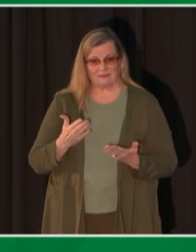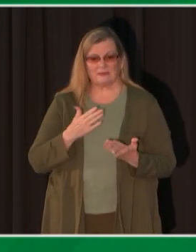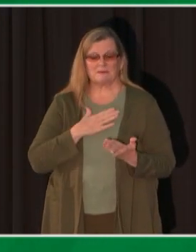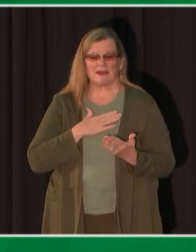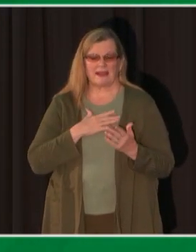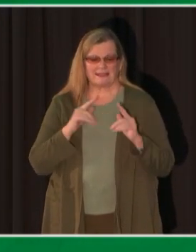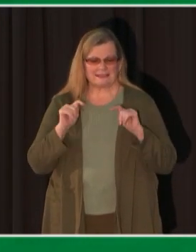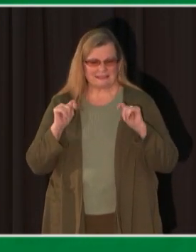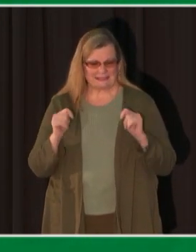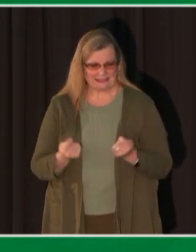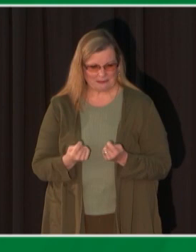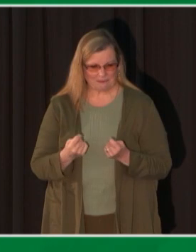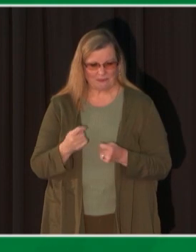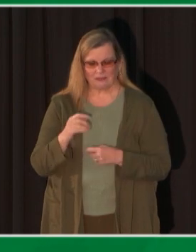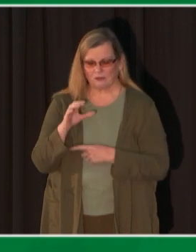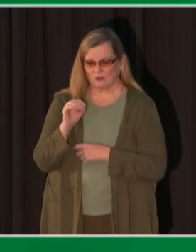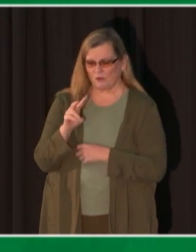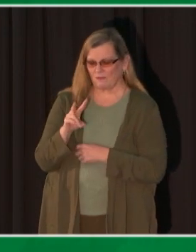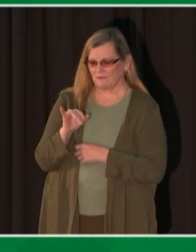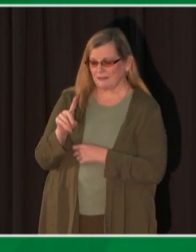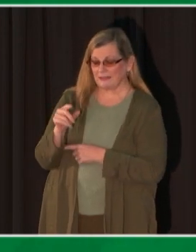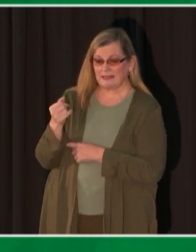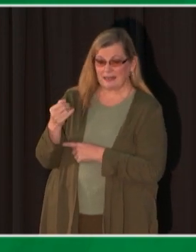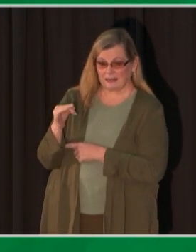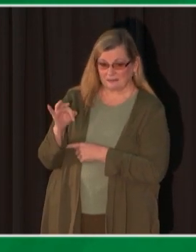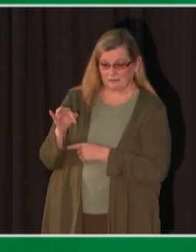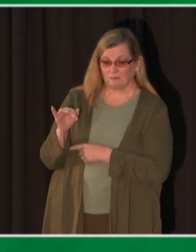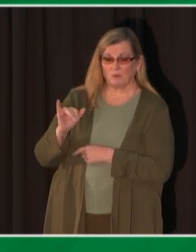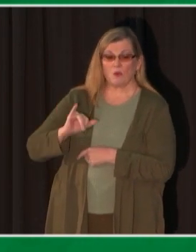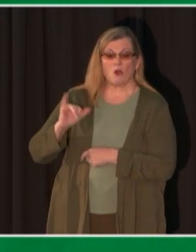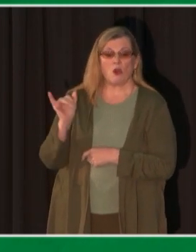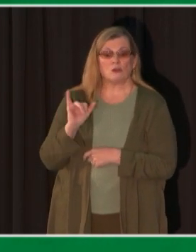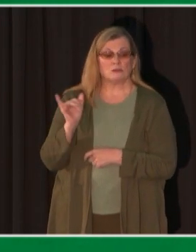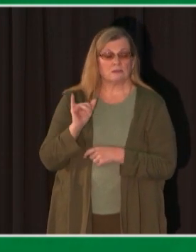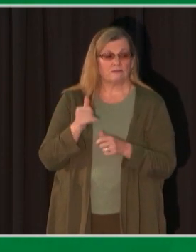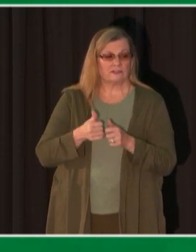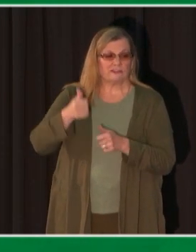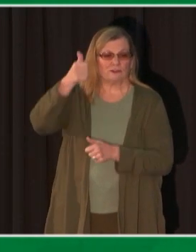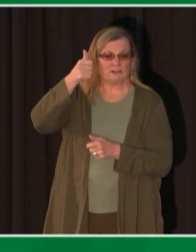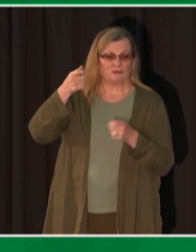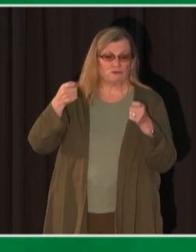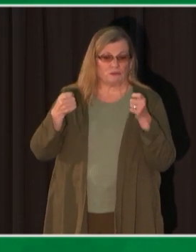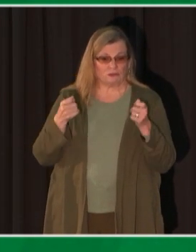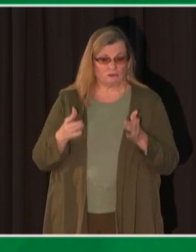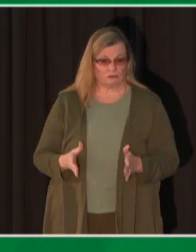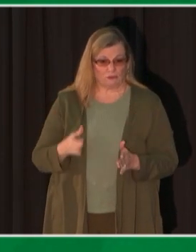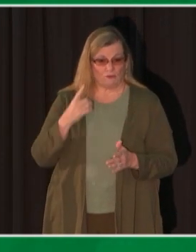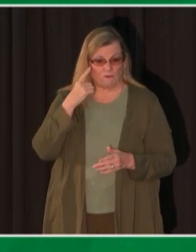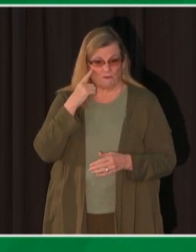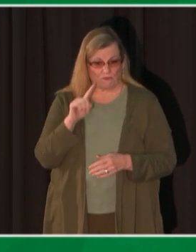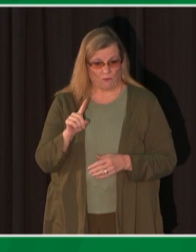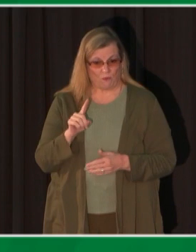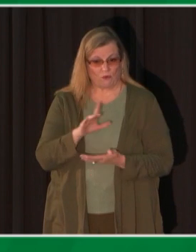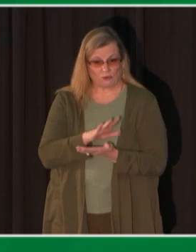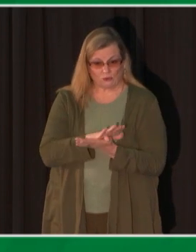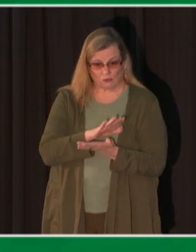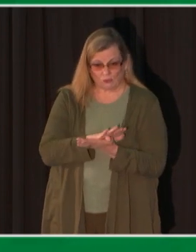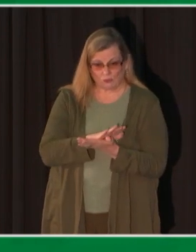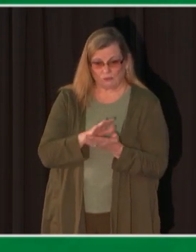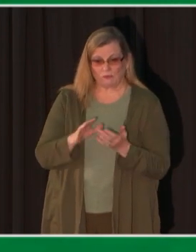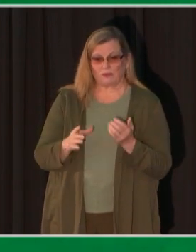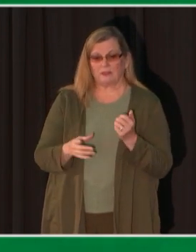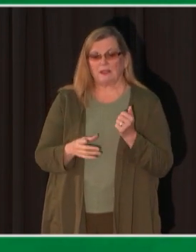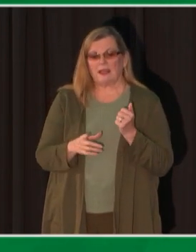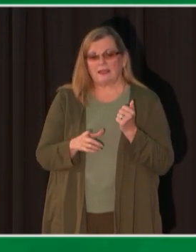also joined by the DC Public Schools Chancellor Louis Farabee and the Deputy Mayor for Education for Washington, DC, Paul